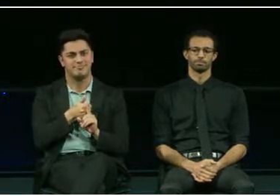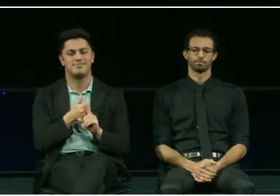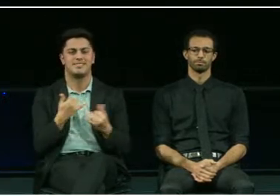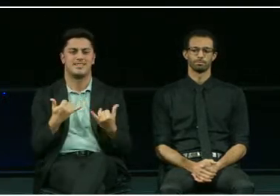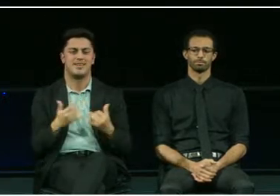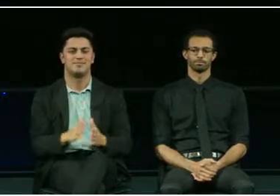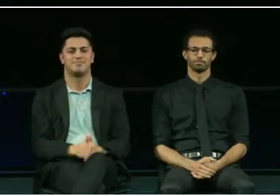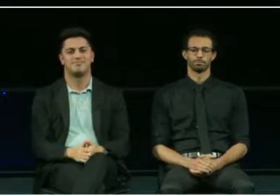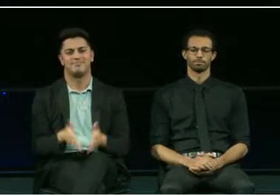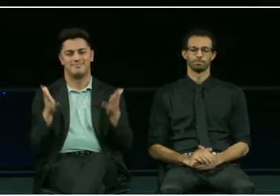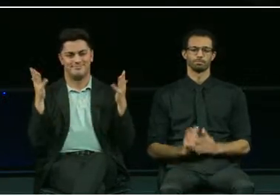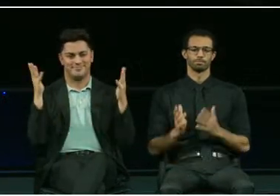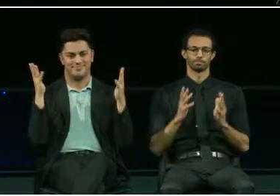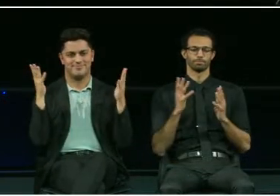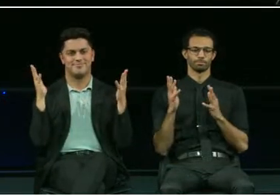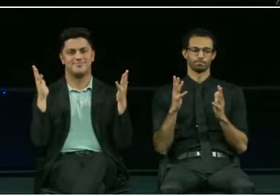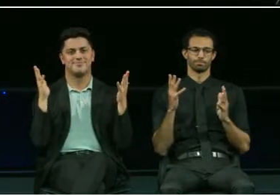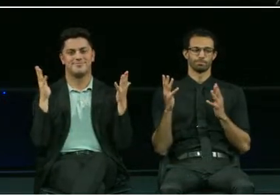today.